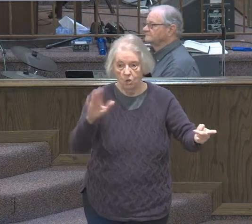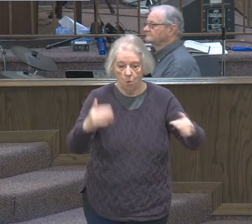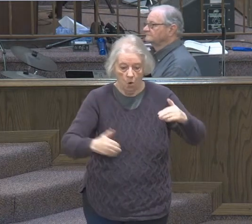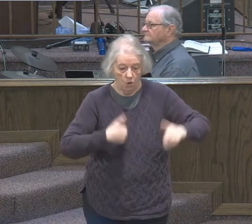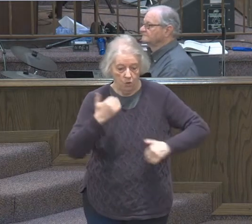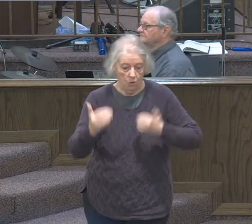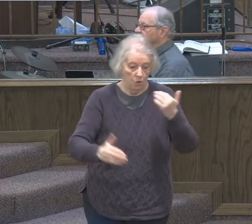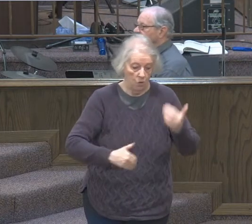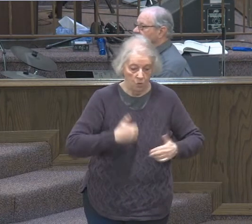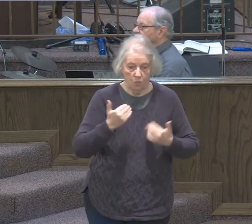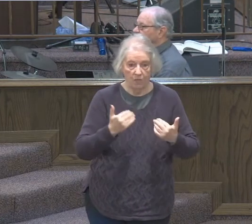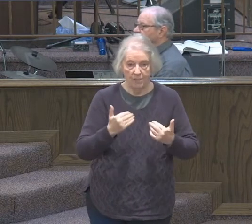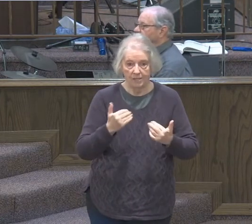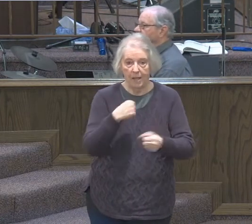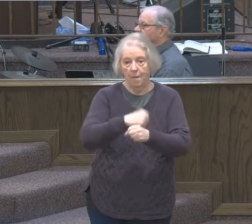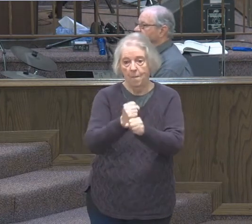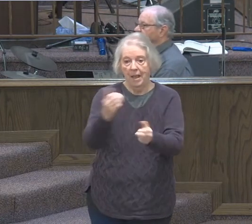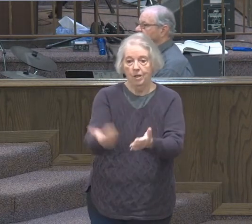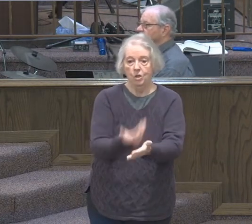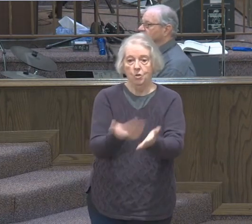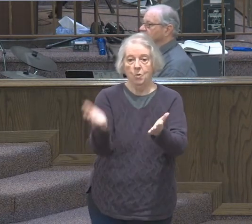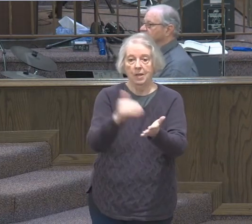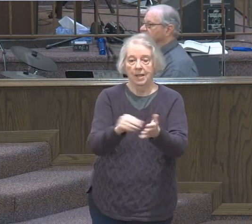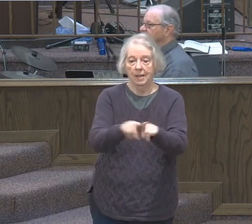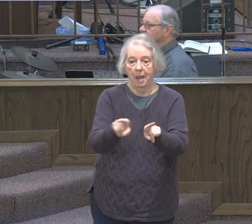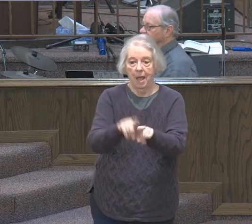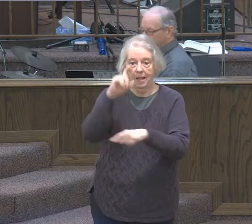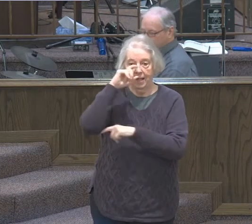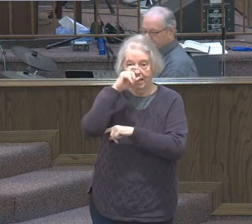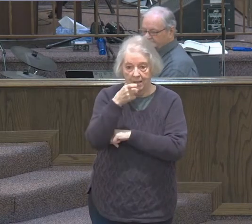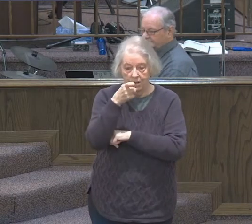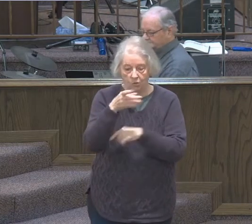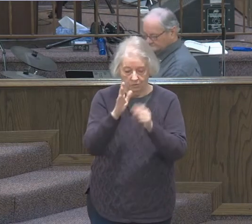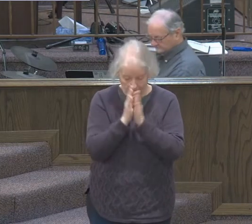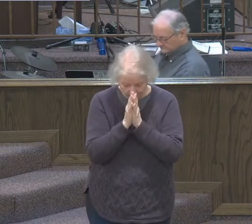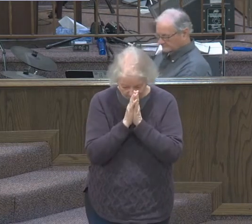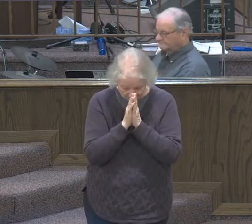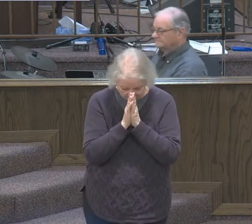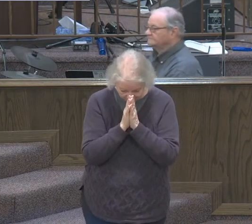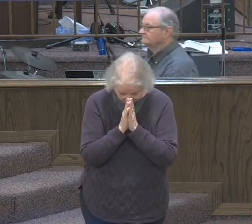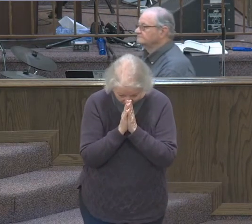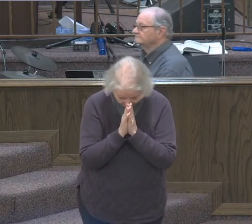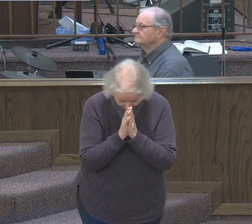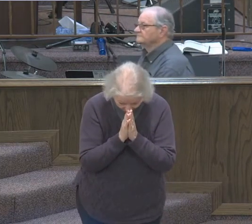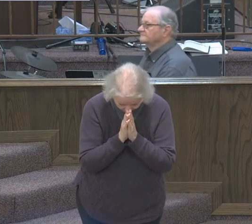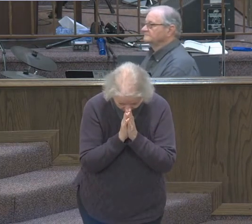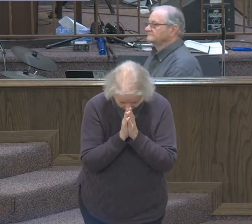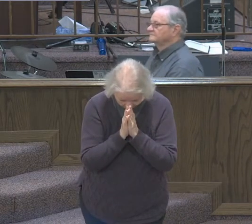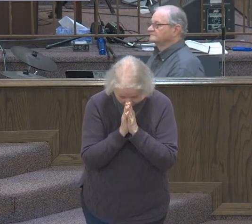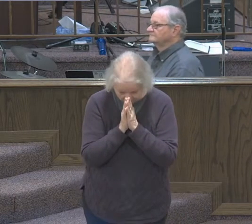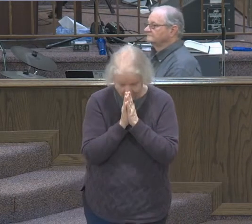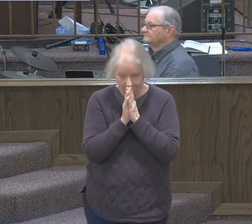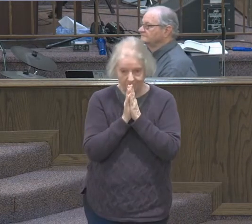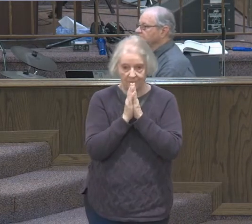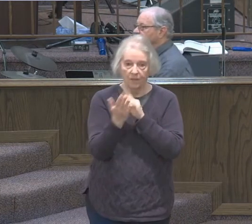renewed like the eagles." Let's pray together today in this part of